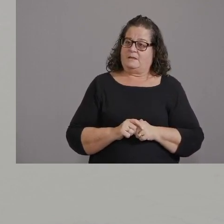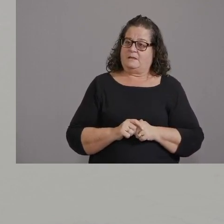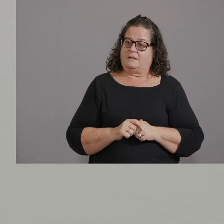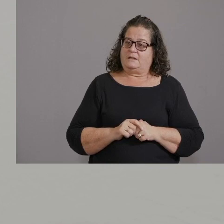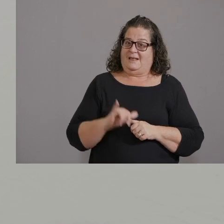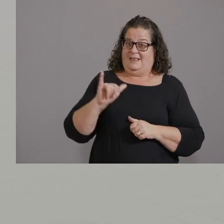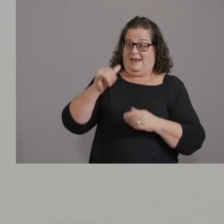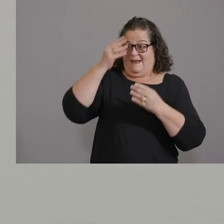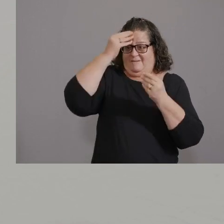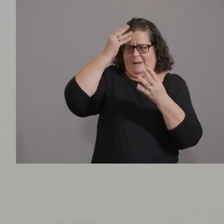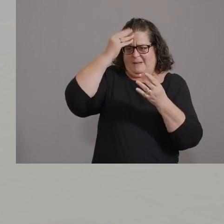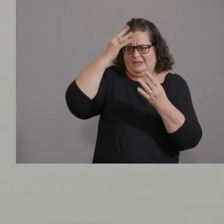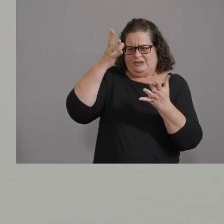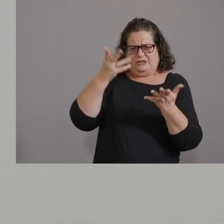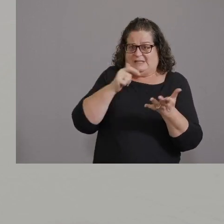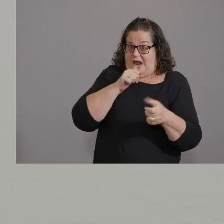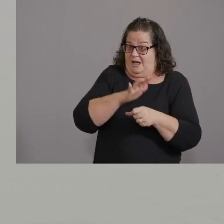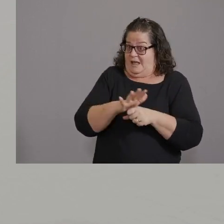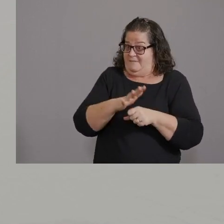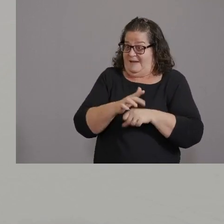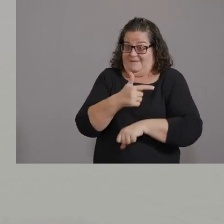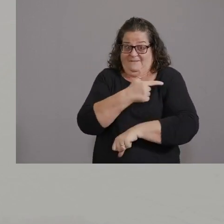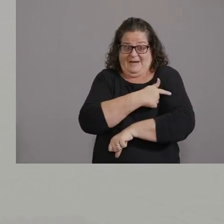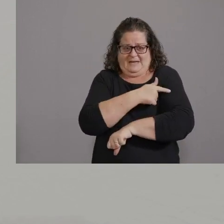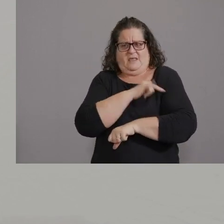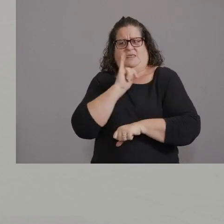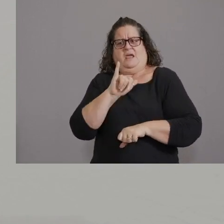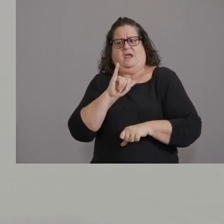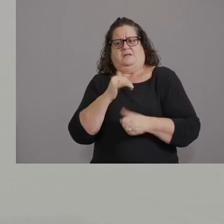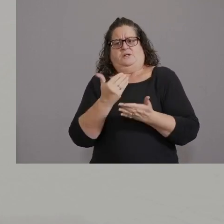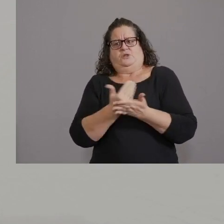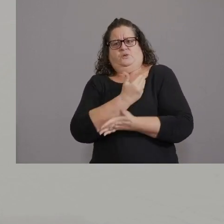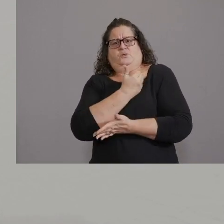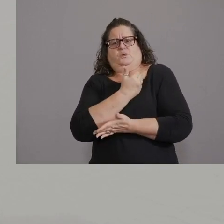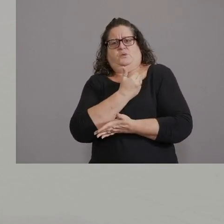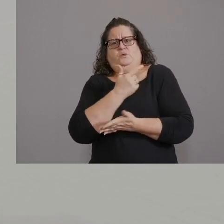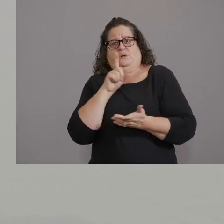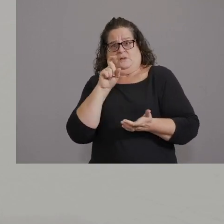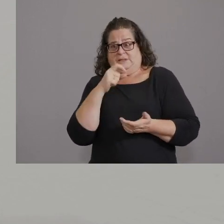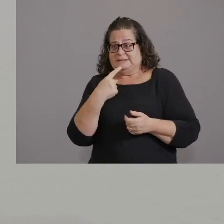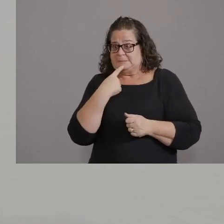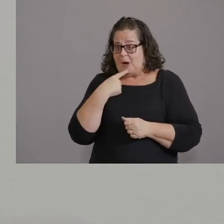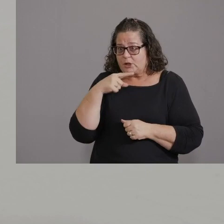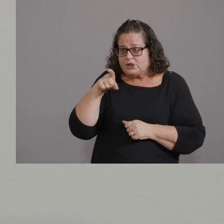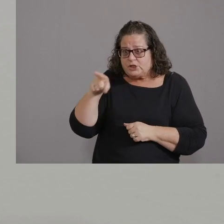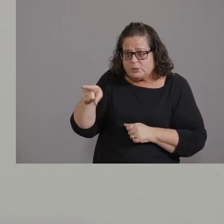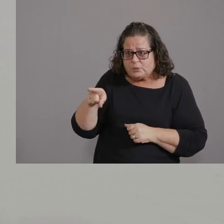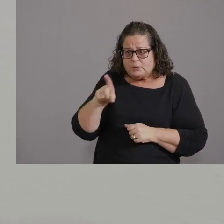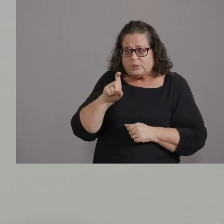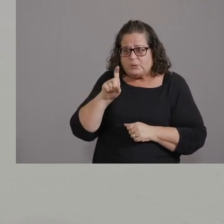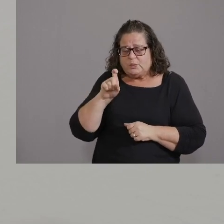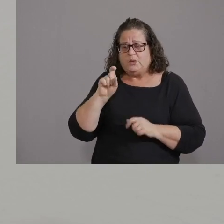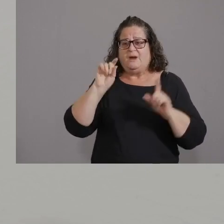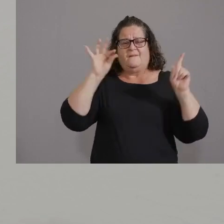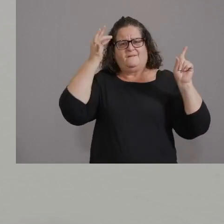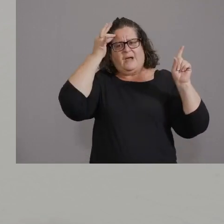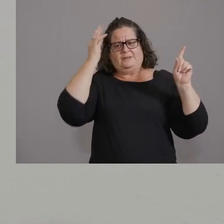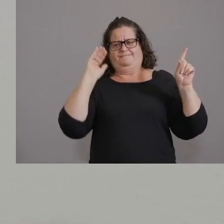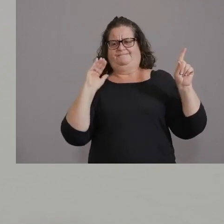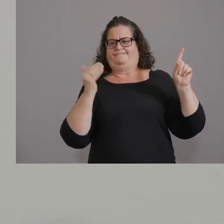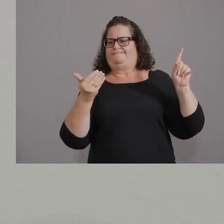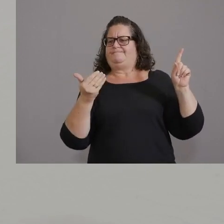you? Because obviously it feels like an overpromise from the federal health officials on this one.